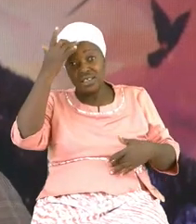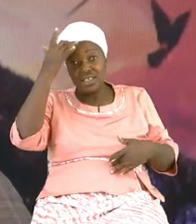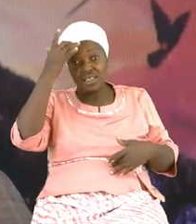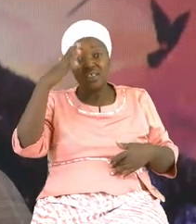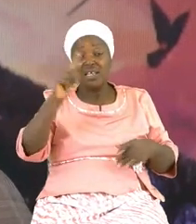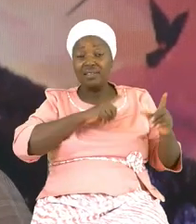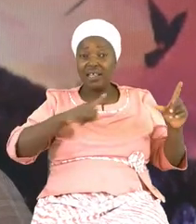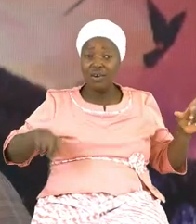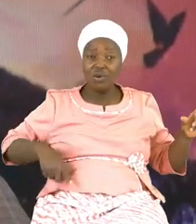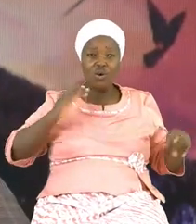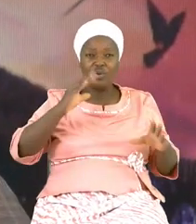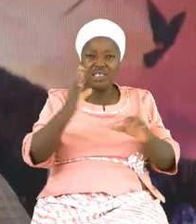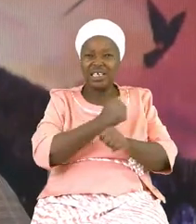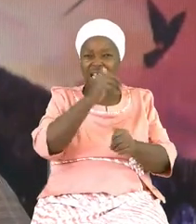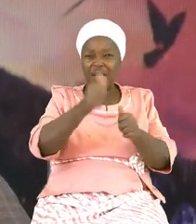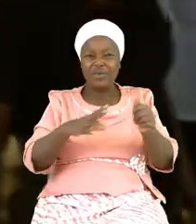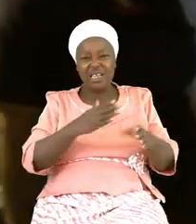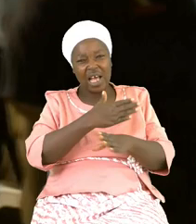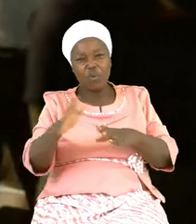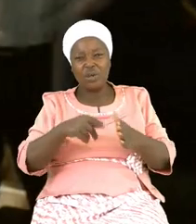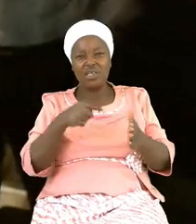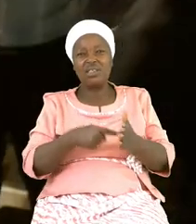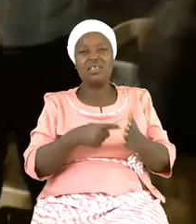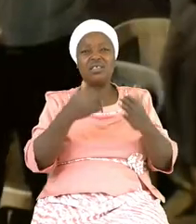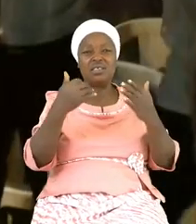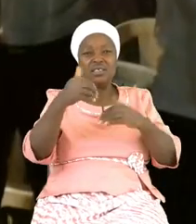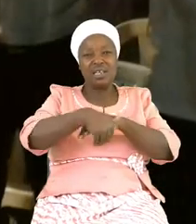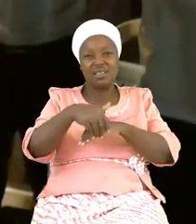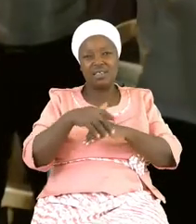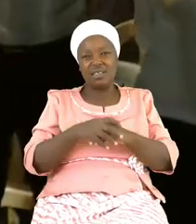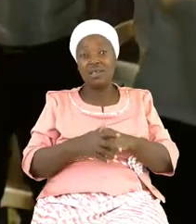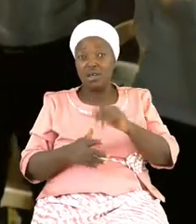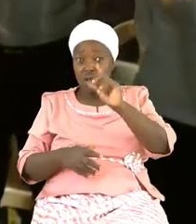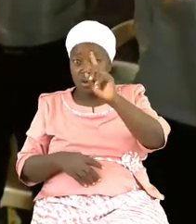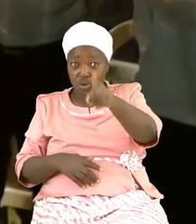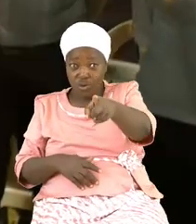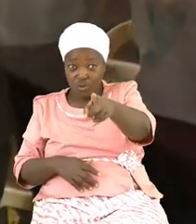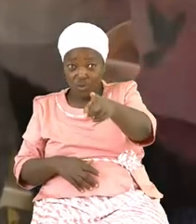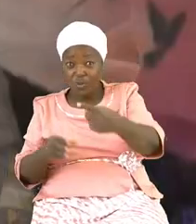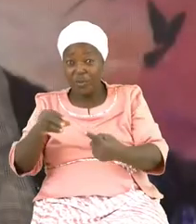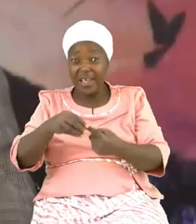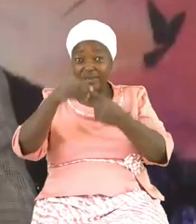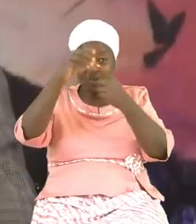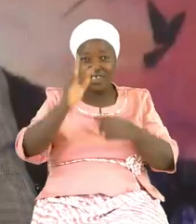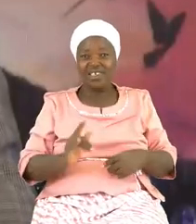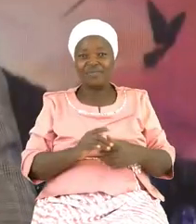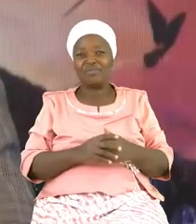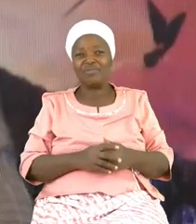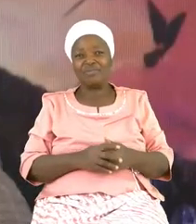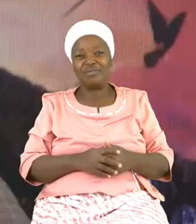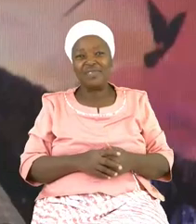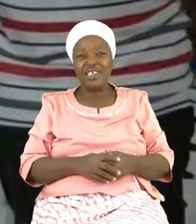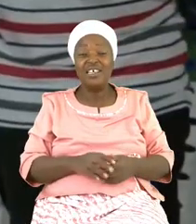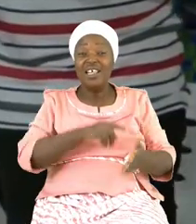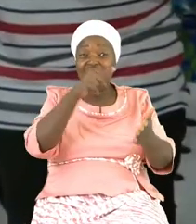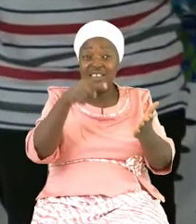will take everything away tonight. Amen. You in particular, this is your